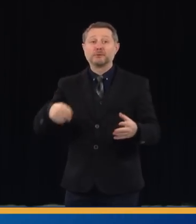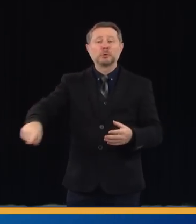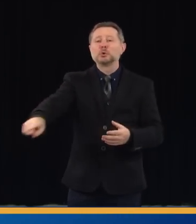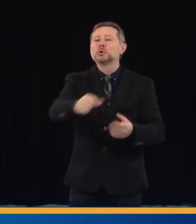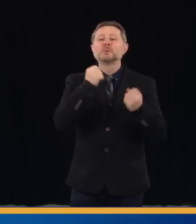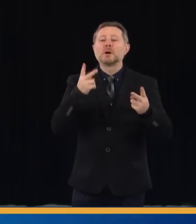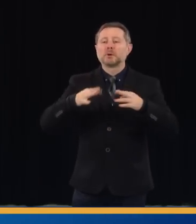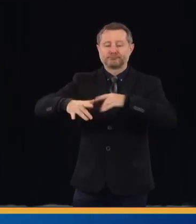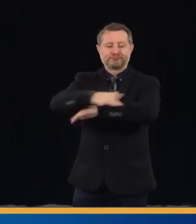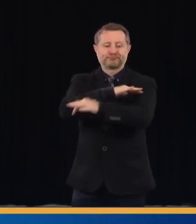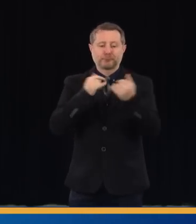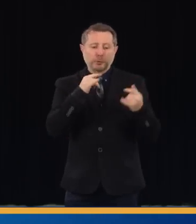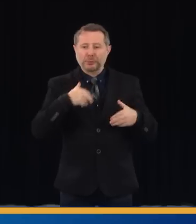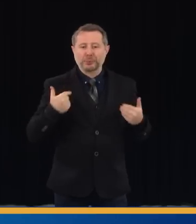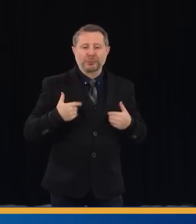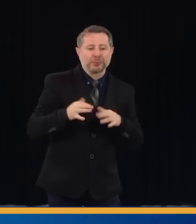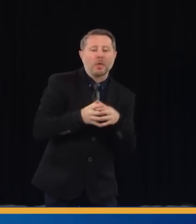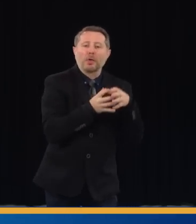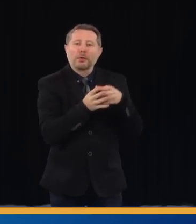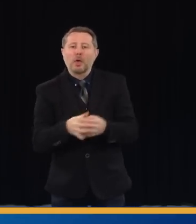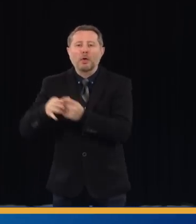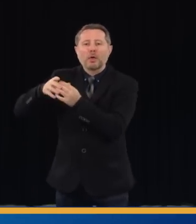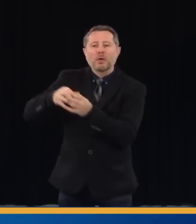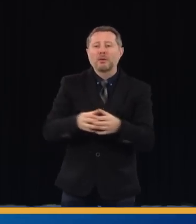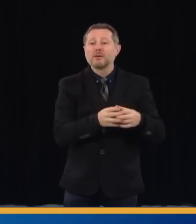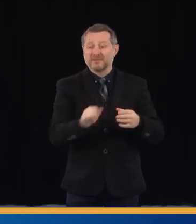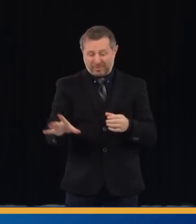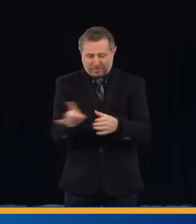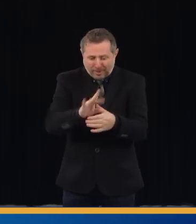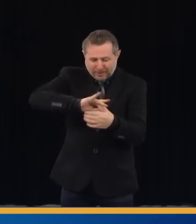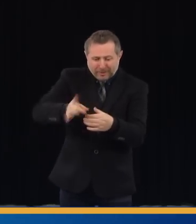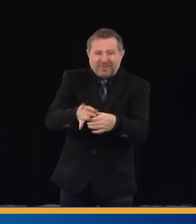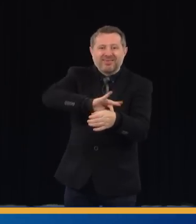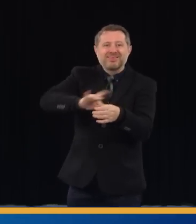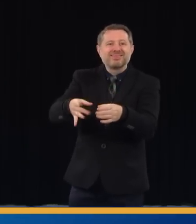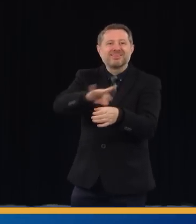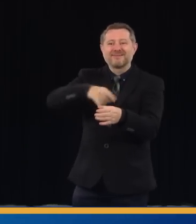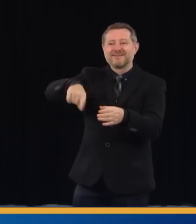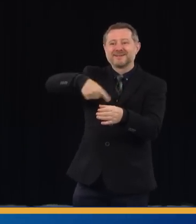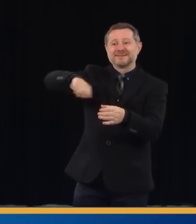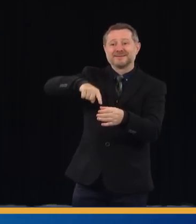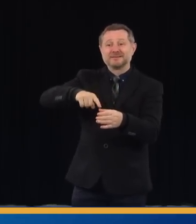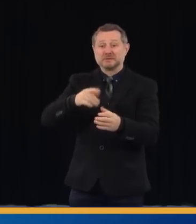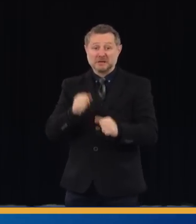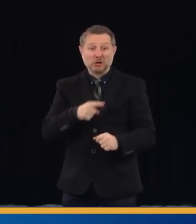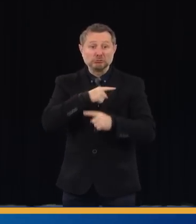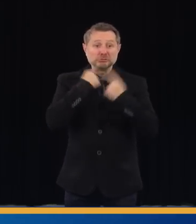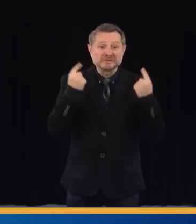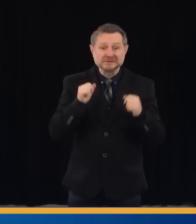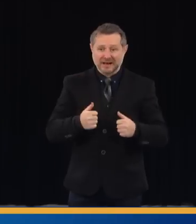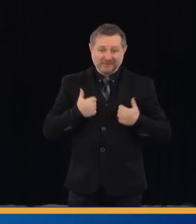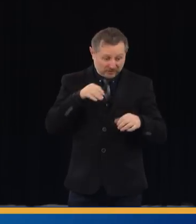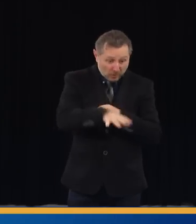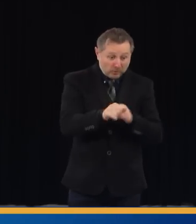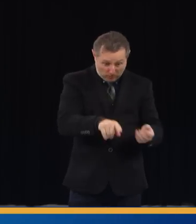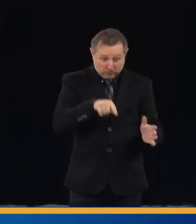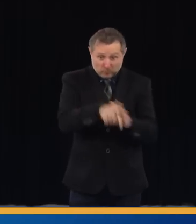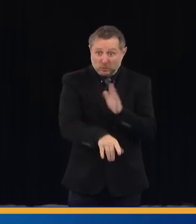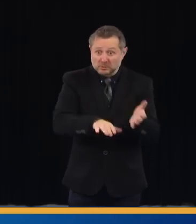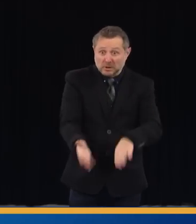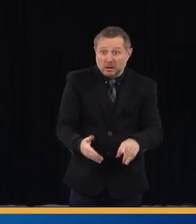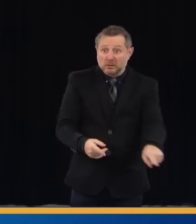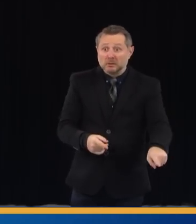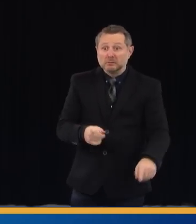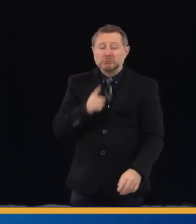young people. They can get it. They're putting their lives at risk. This can kill young people, rare circumstances, but